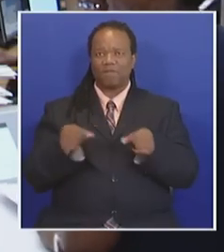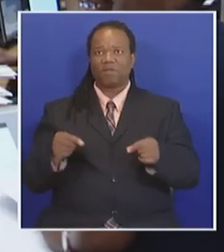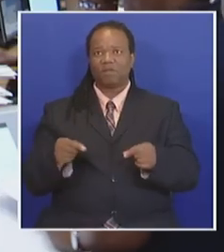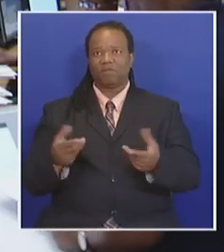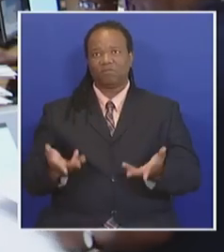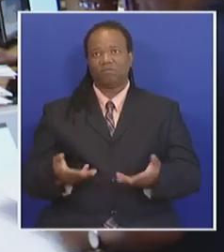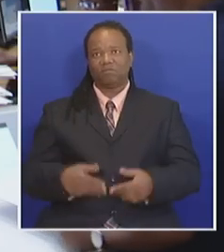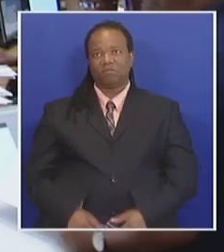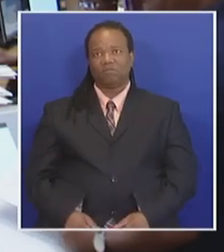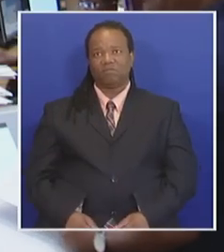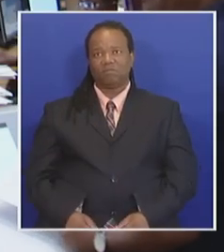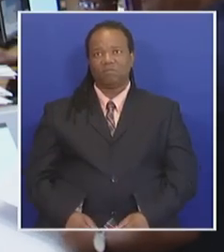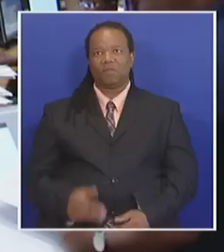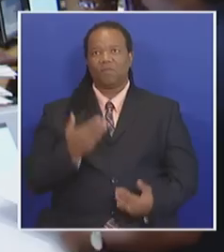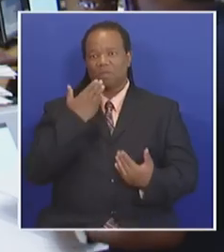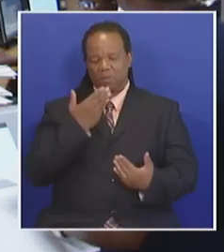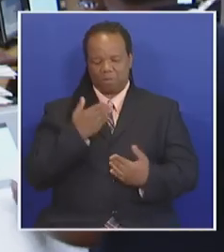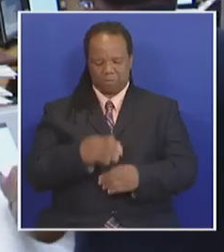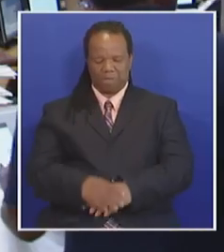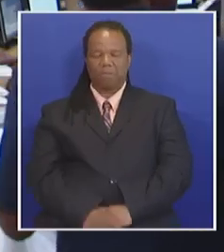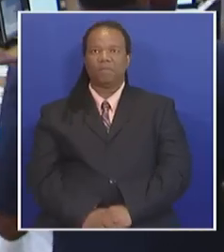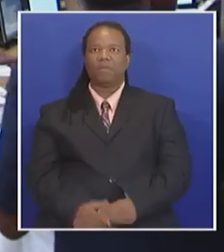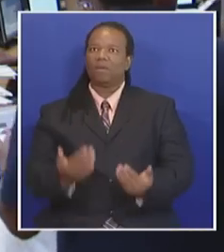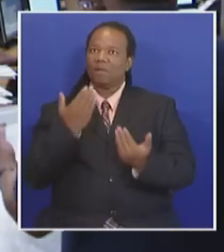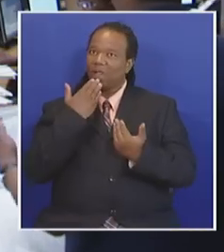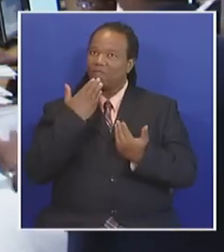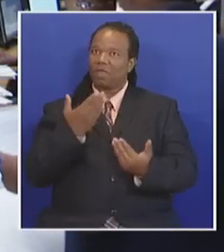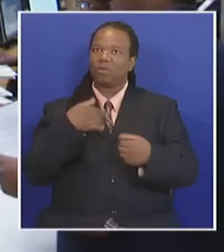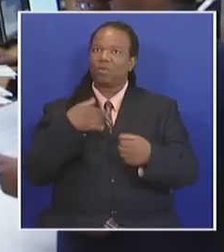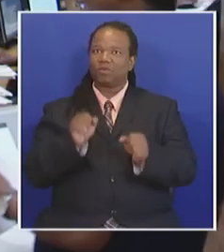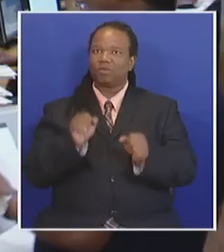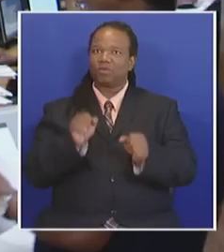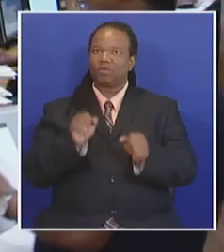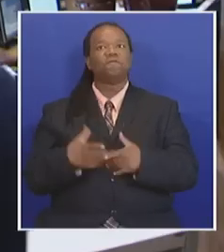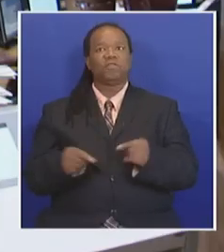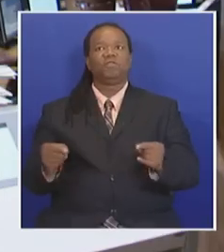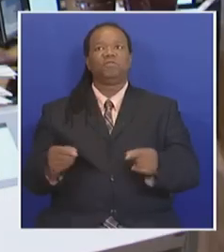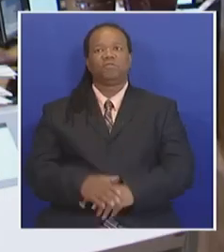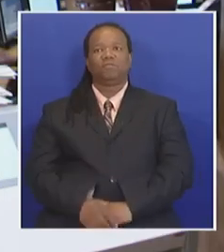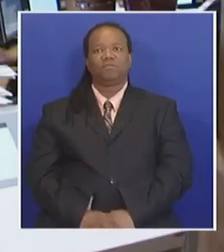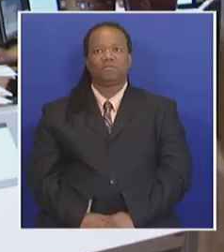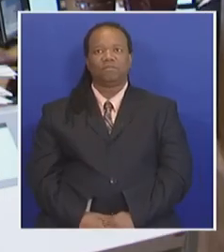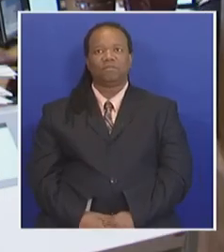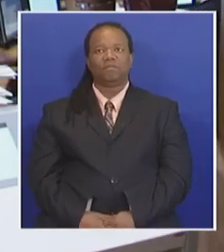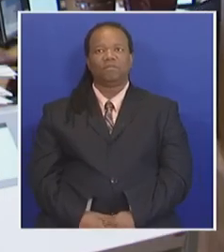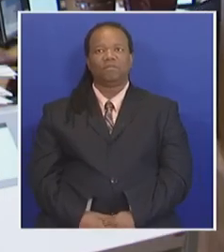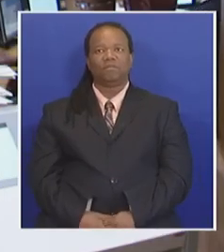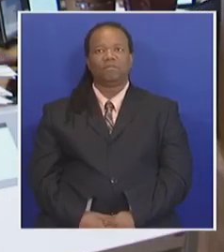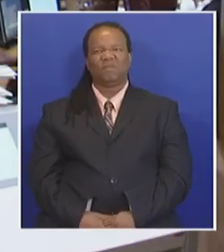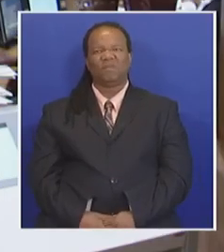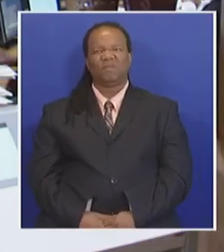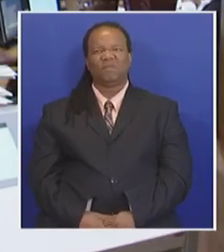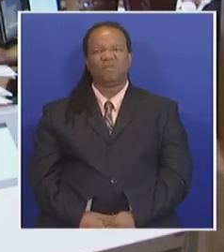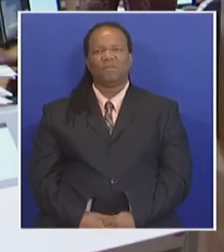you. Then Thank you very much. Like to put a question. Thank you very much, Chairperson. I was done. The Honorable,